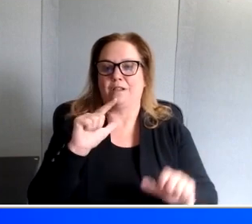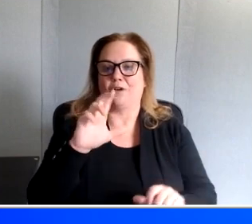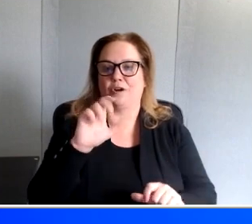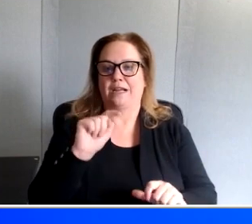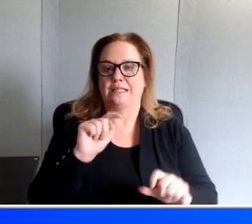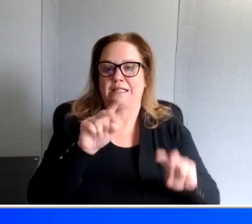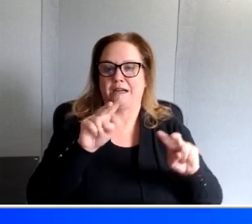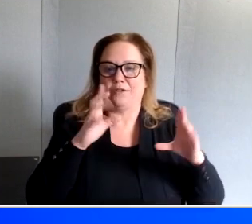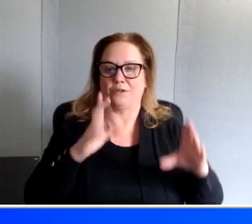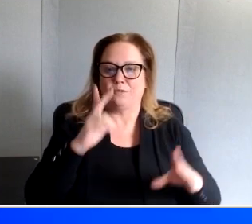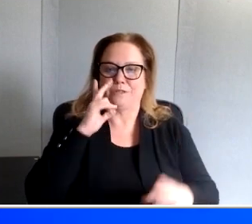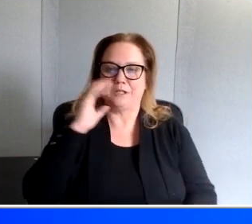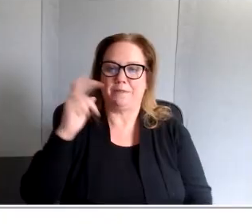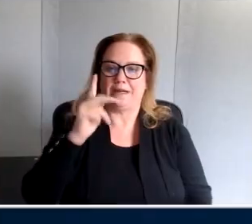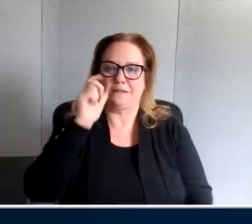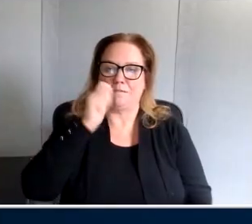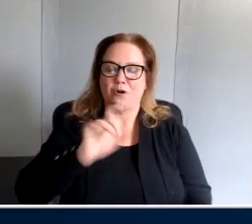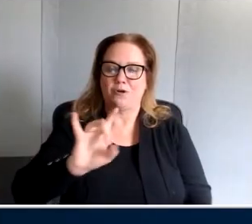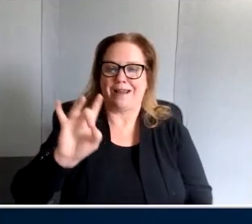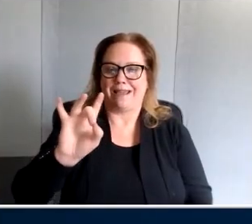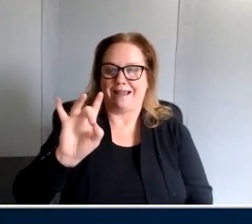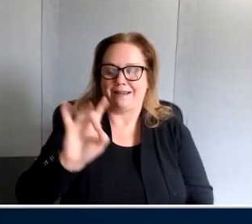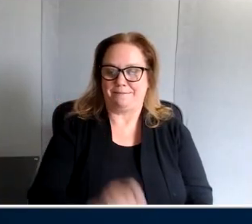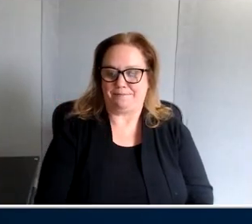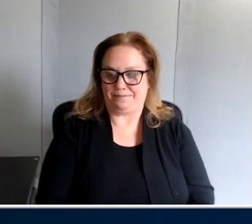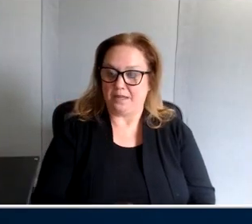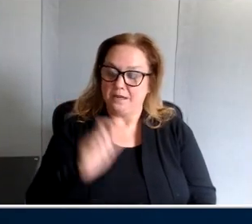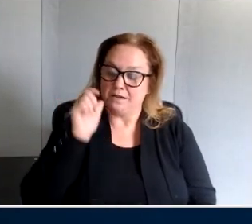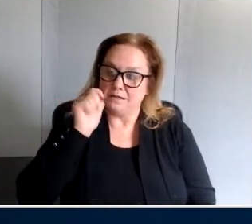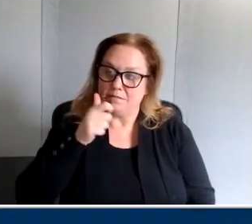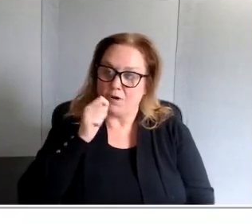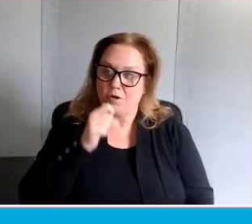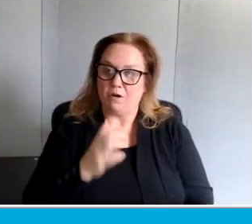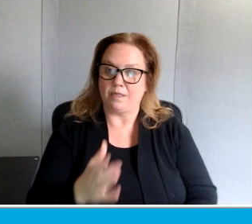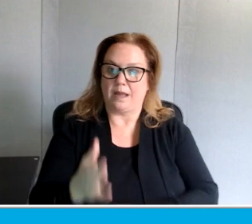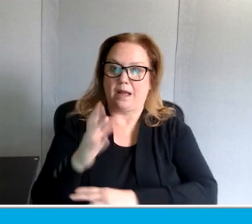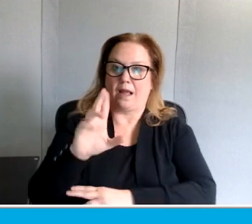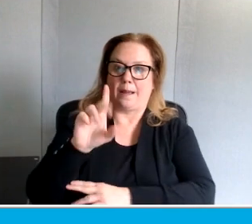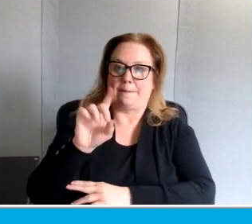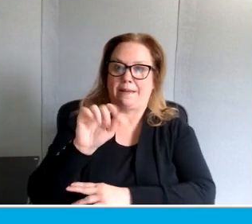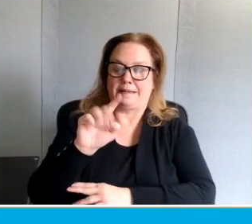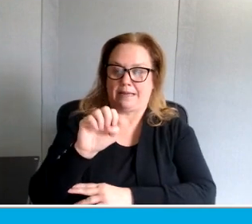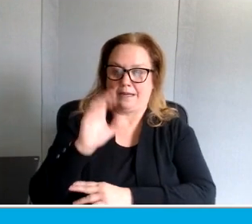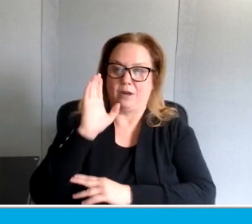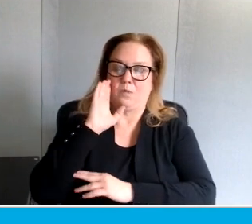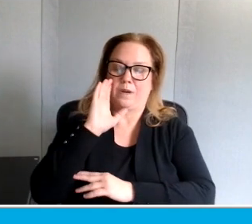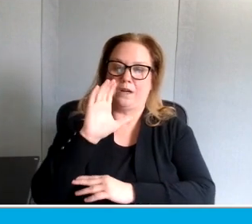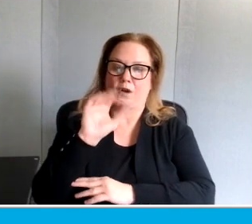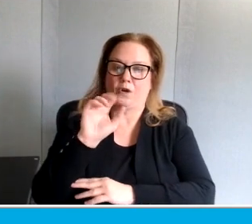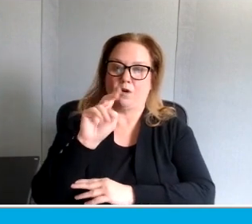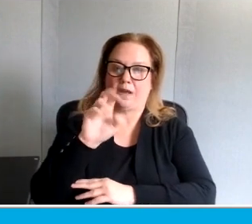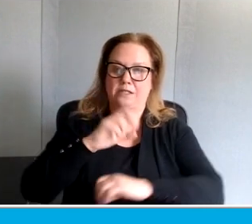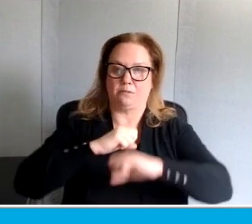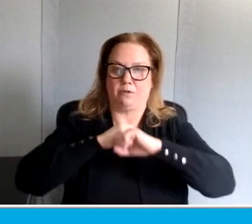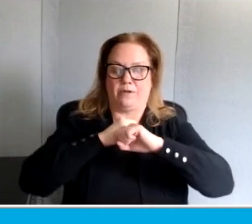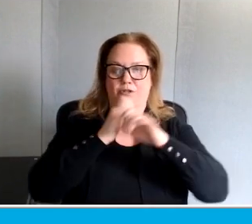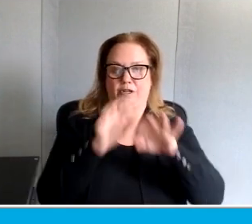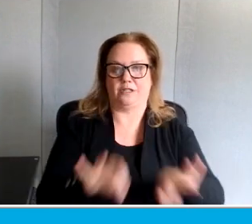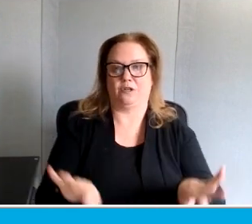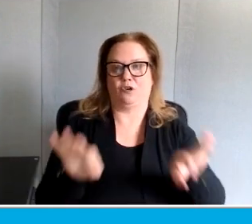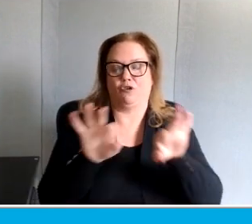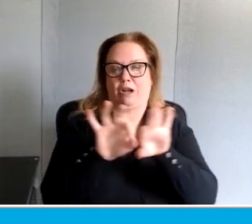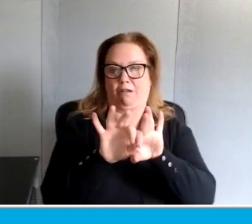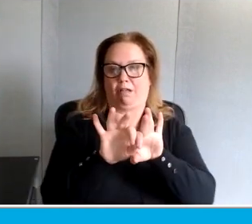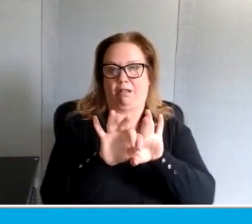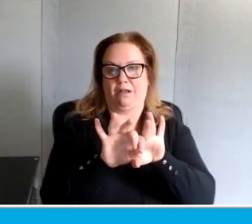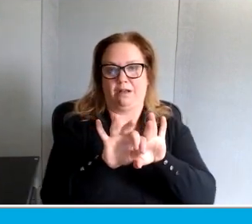viewers. We'll see you back here tomorrow at 8. Coming up tomorrow on the Morning Medical Update, we know cancer prevention is critical, and so is